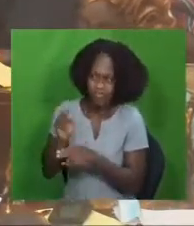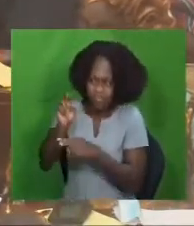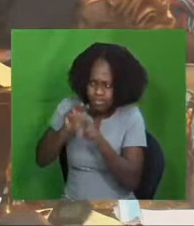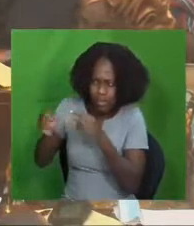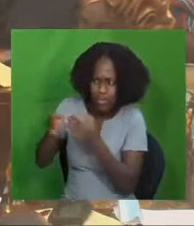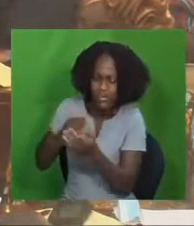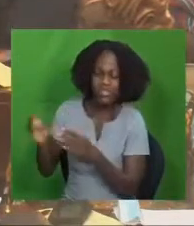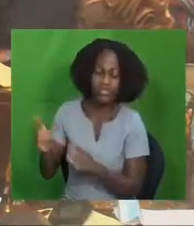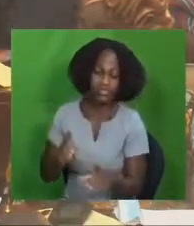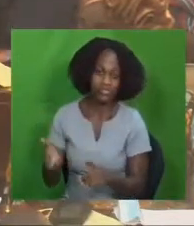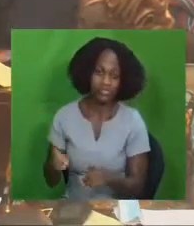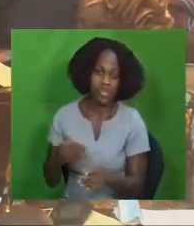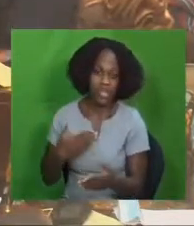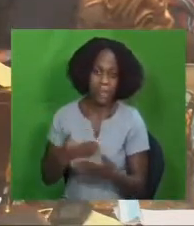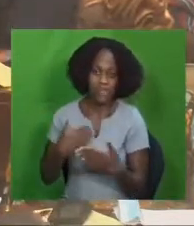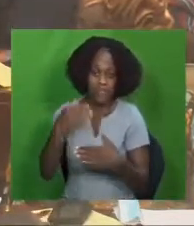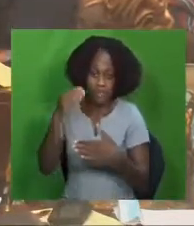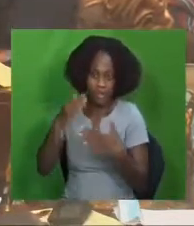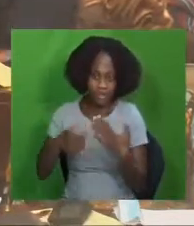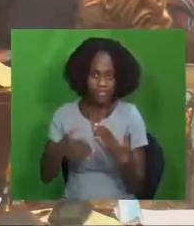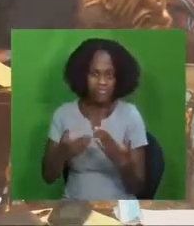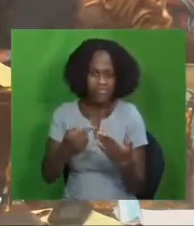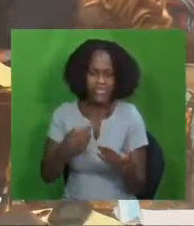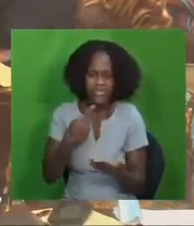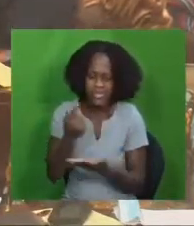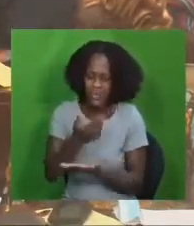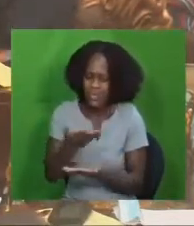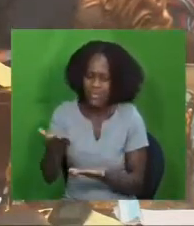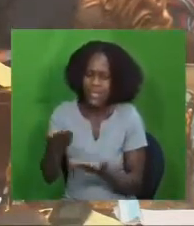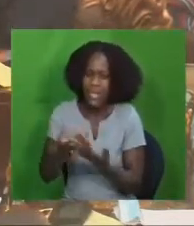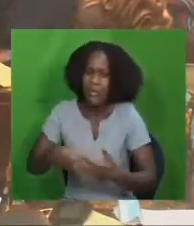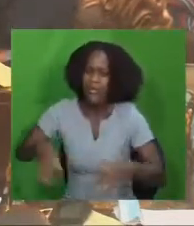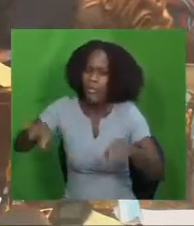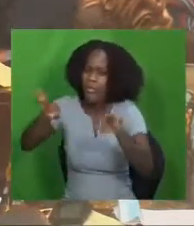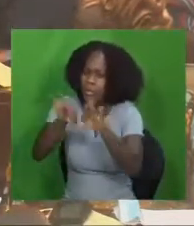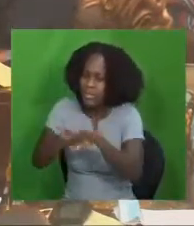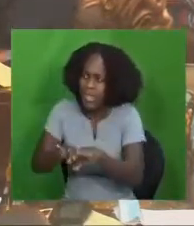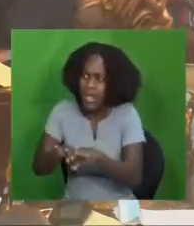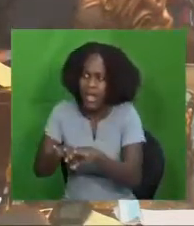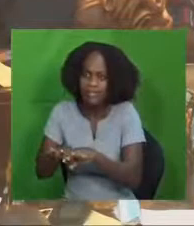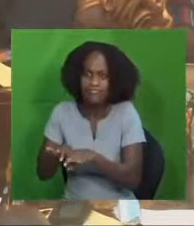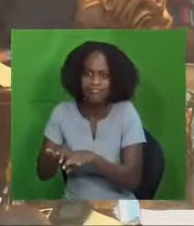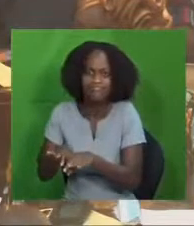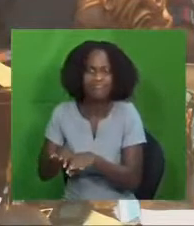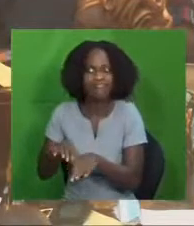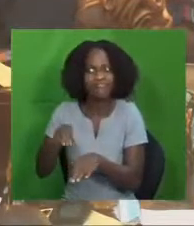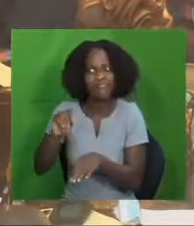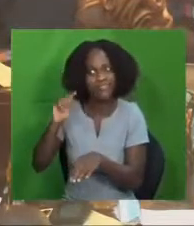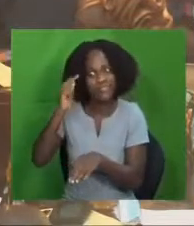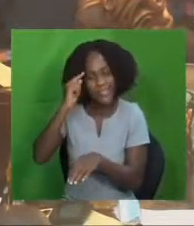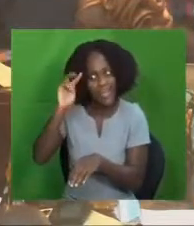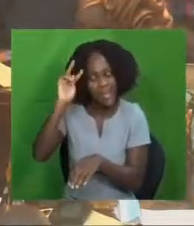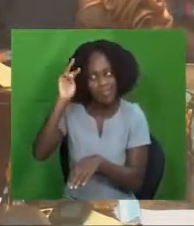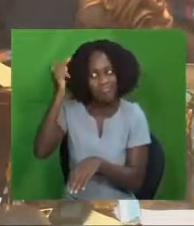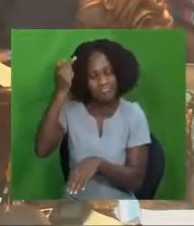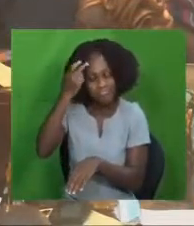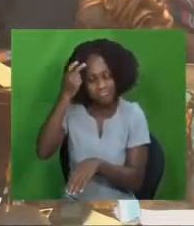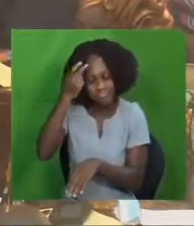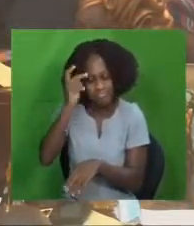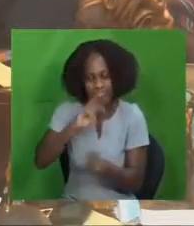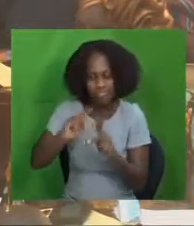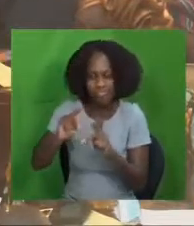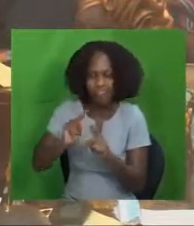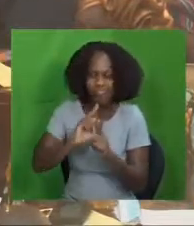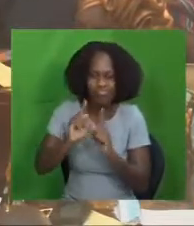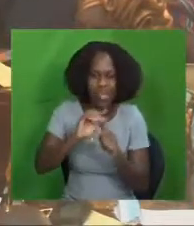to discuss one very important thing that goes on around, that I believe are misconceptions that people are spreading about